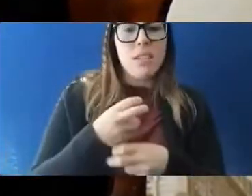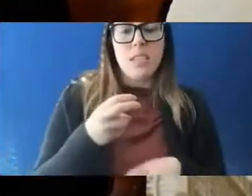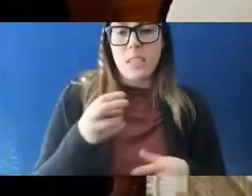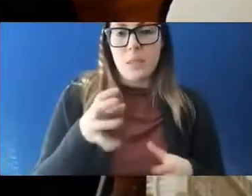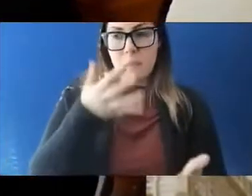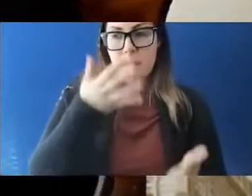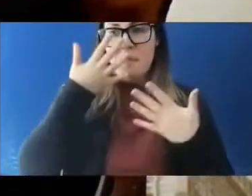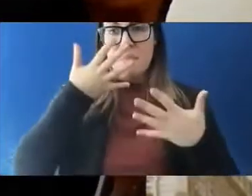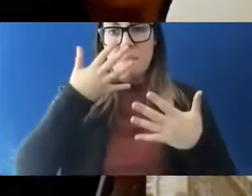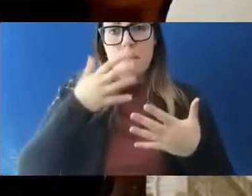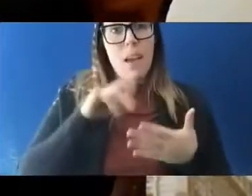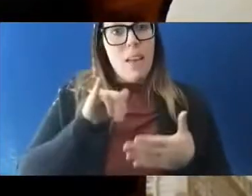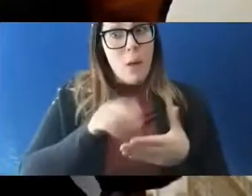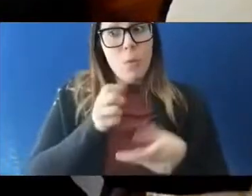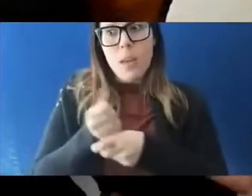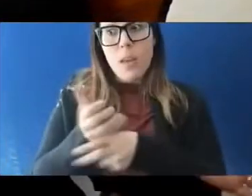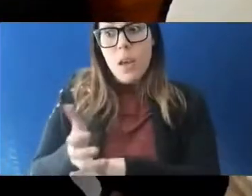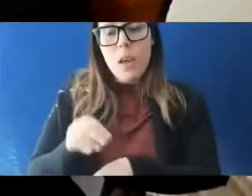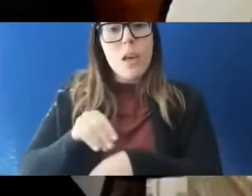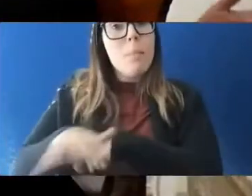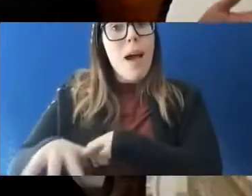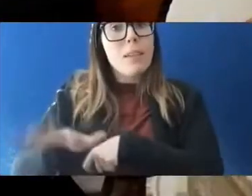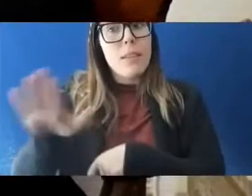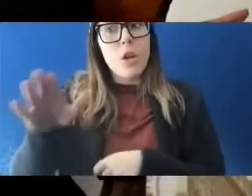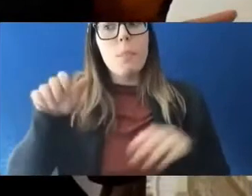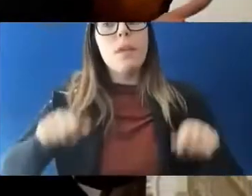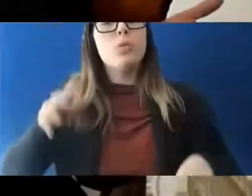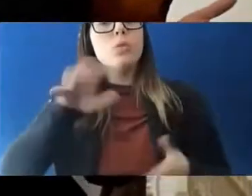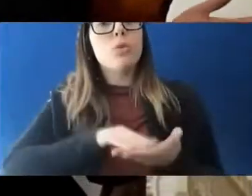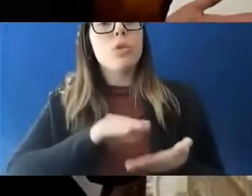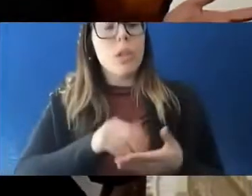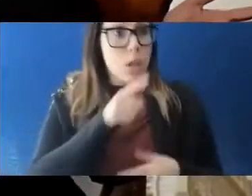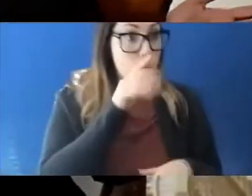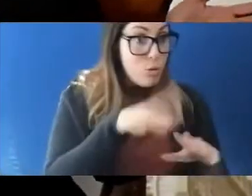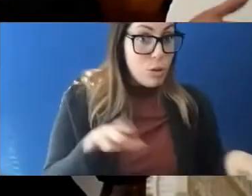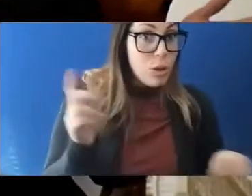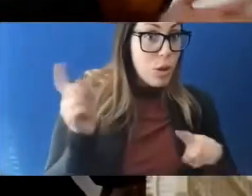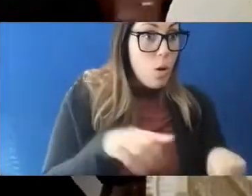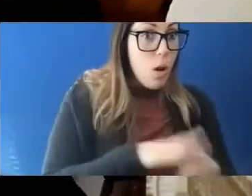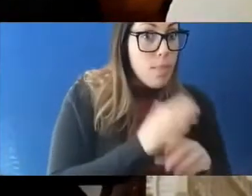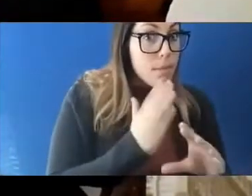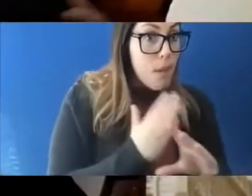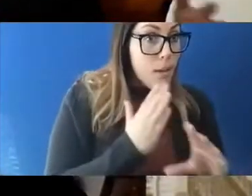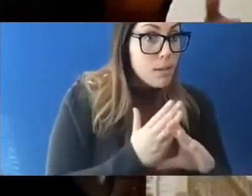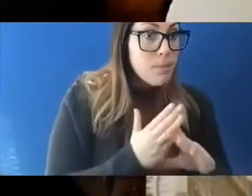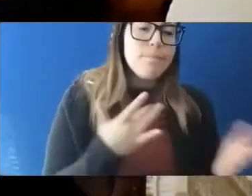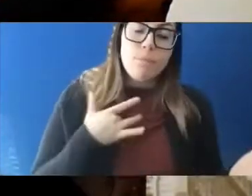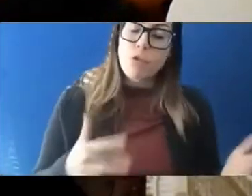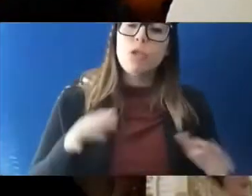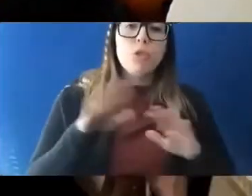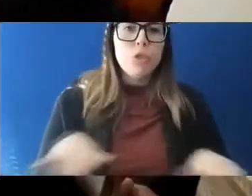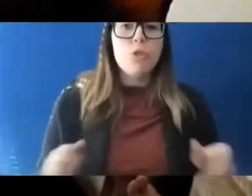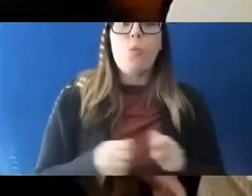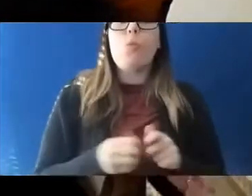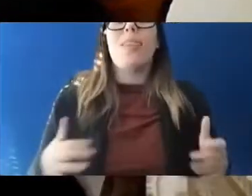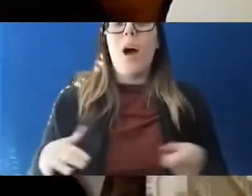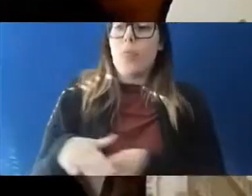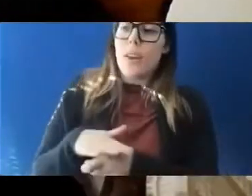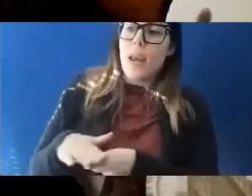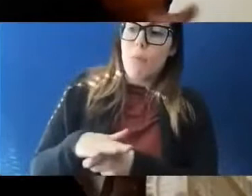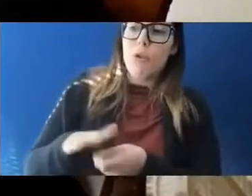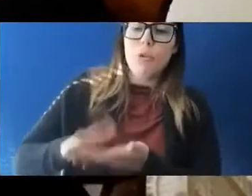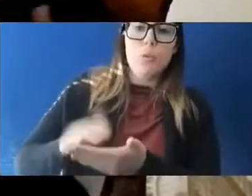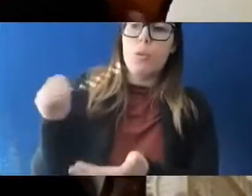And who are the children who go to school on the bus? Usually the children who don't have the neighborhood